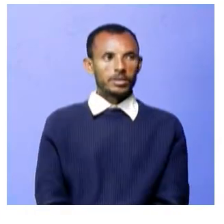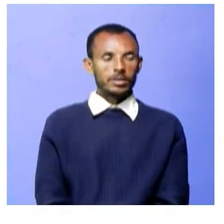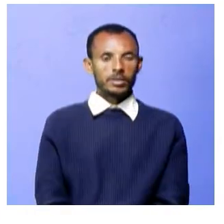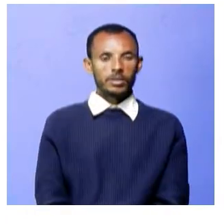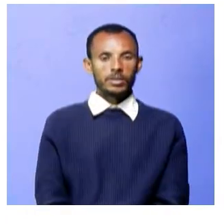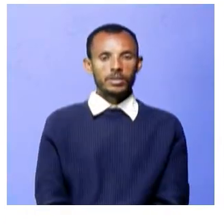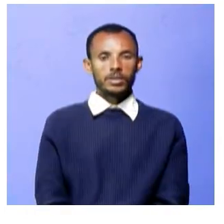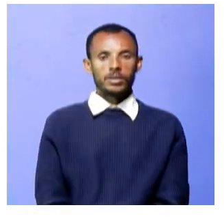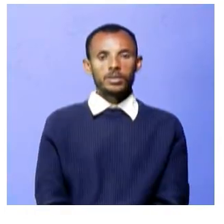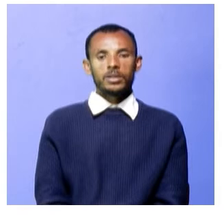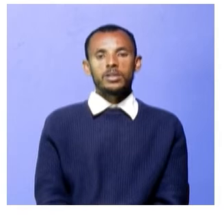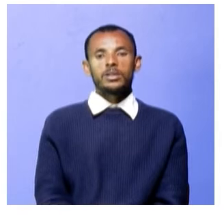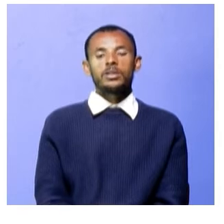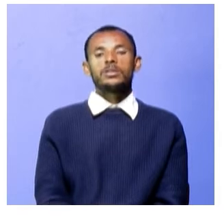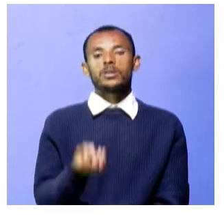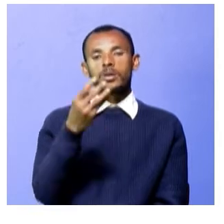consider throwing a die.